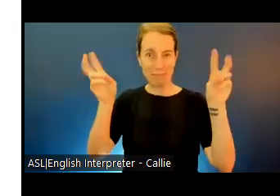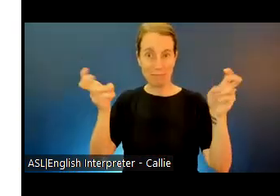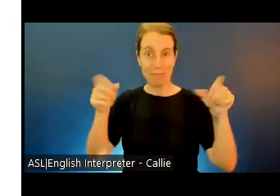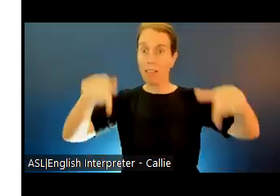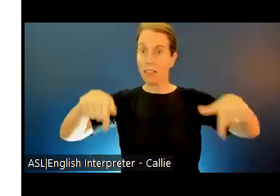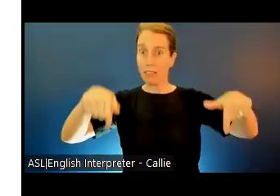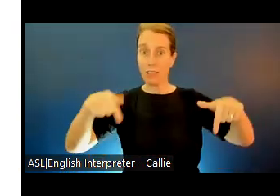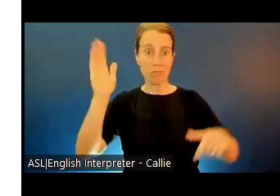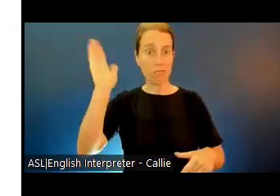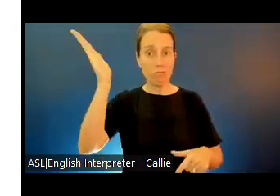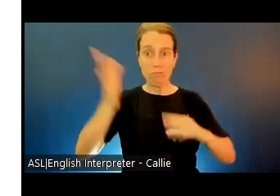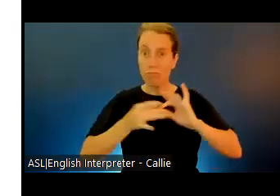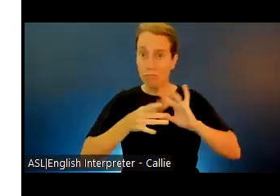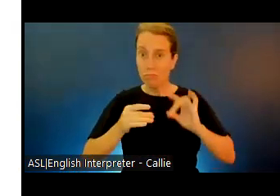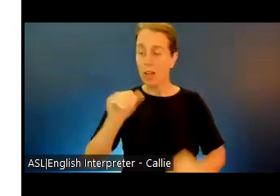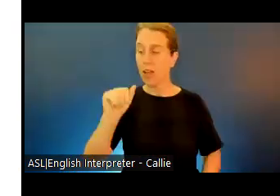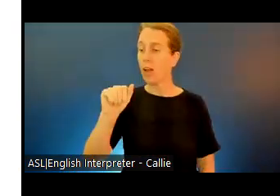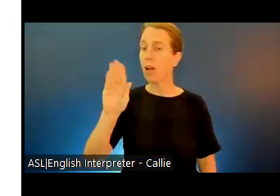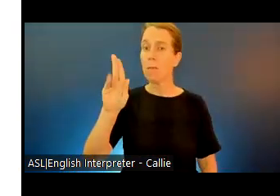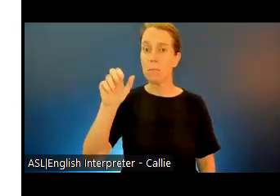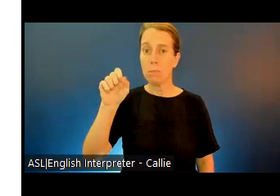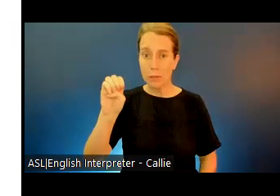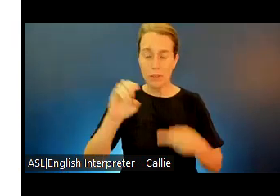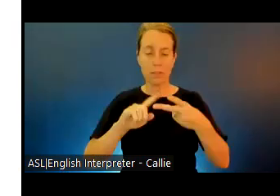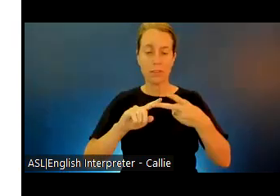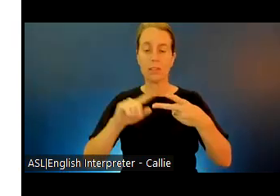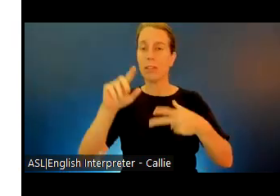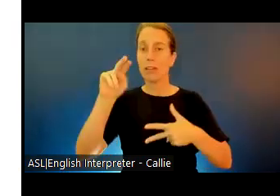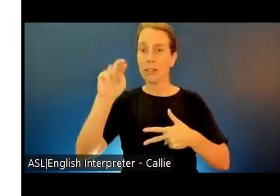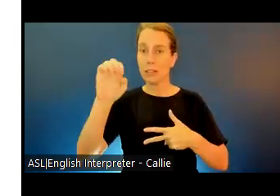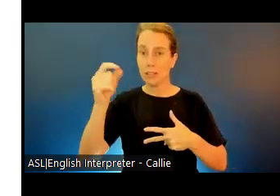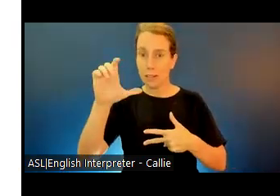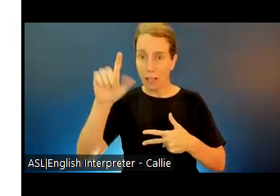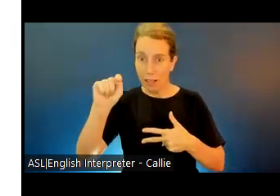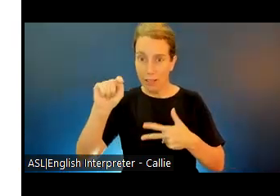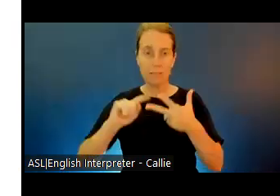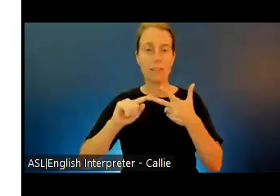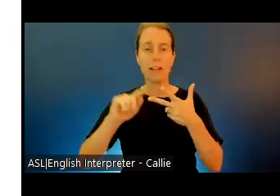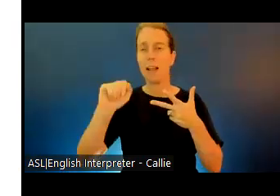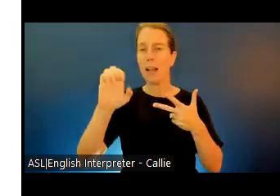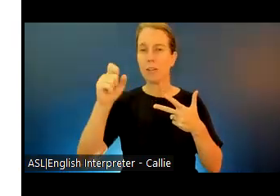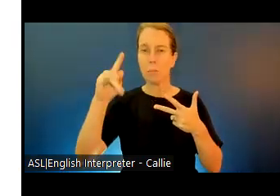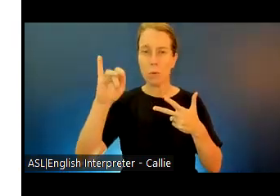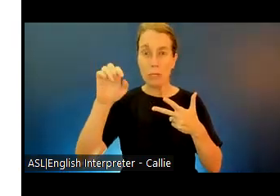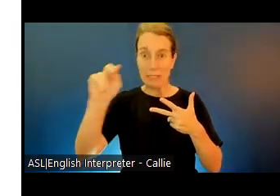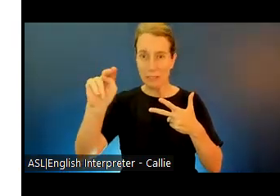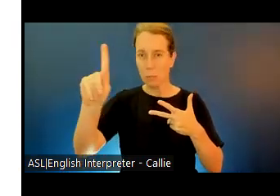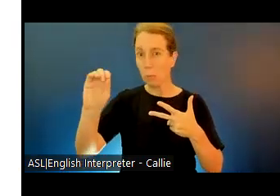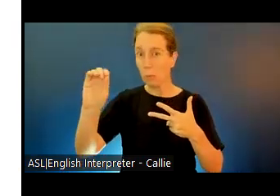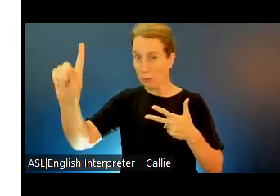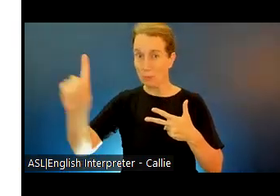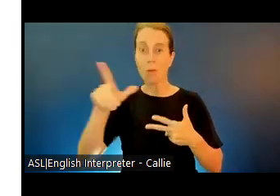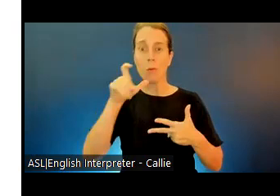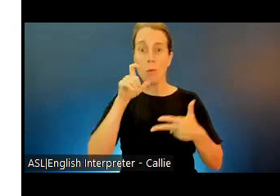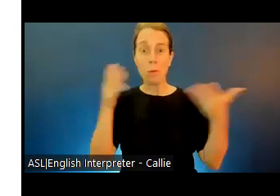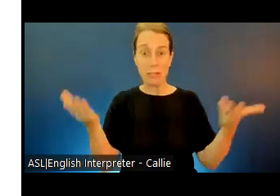101. Our speakers today are Charmaine Fuller Cooper, who is the State Director of AARP South Carolina,